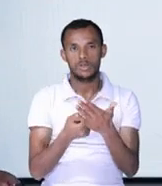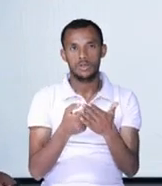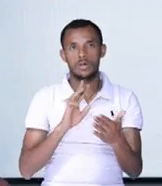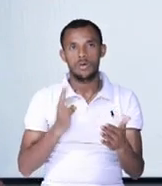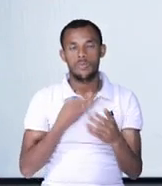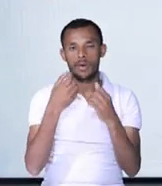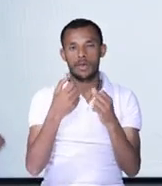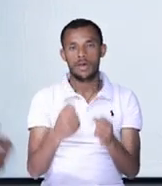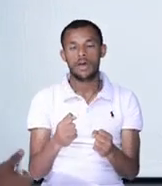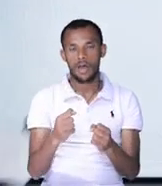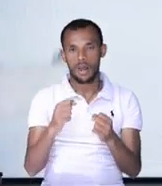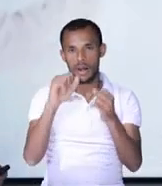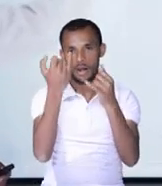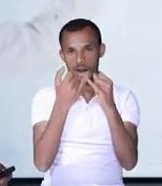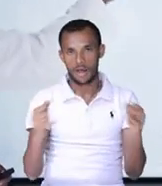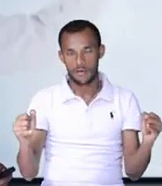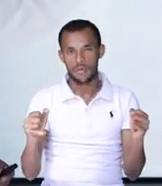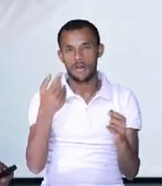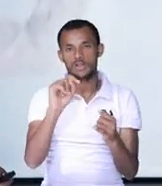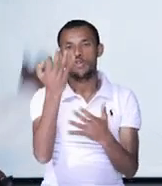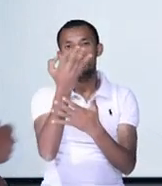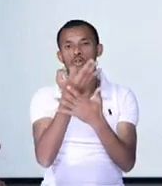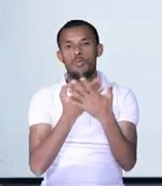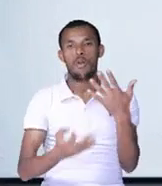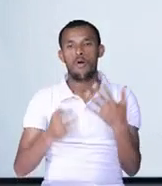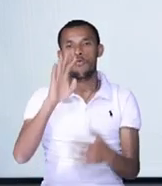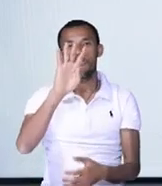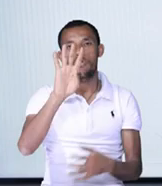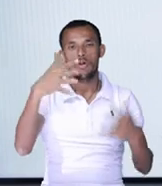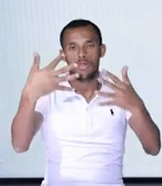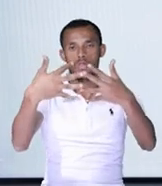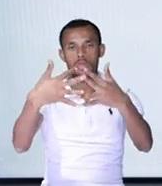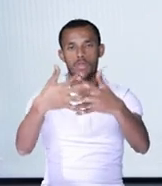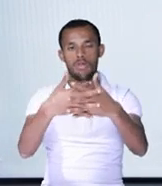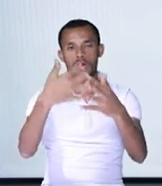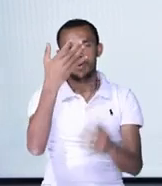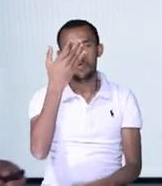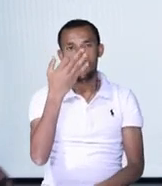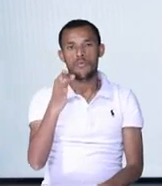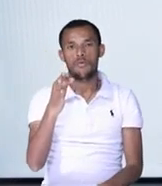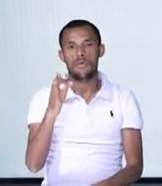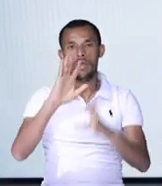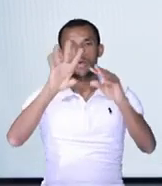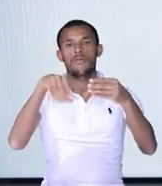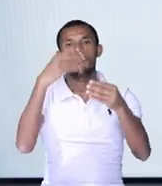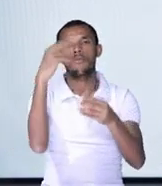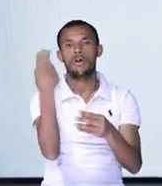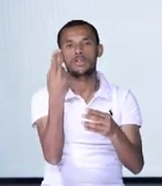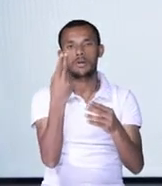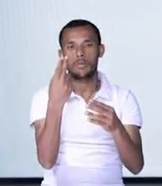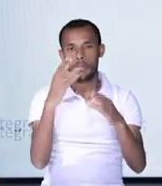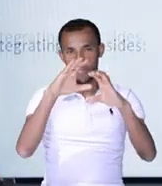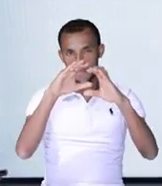we can derive the formula for integration of a given function by part.